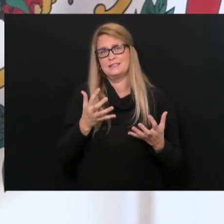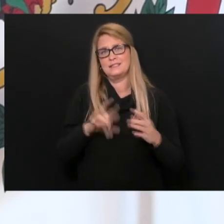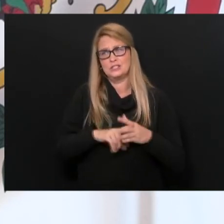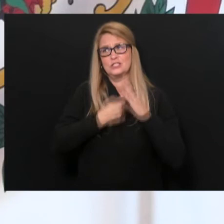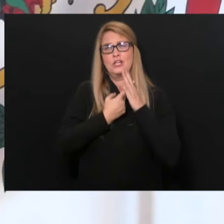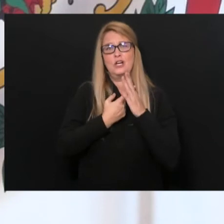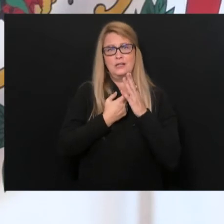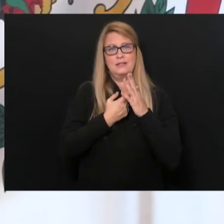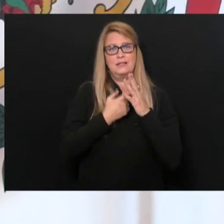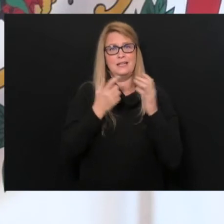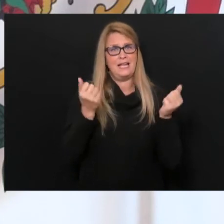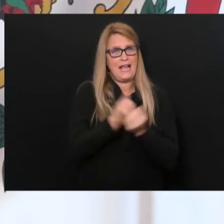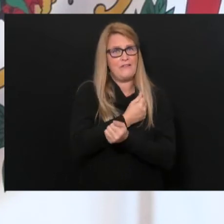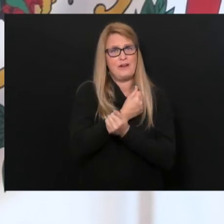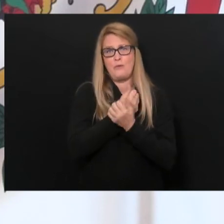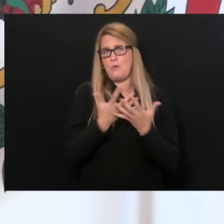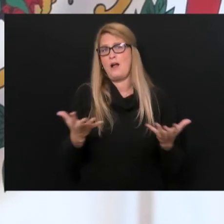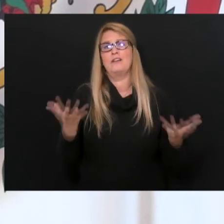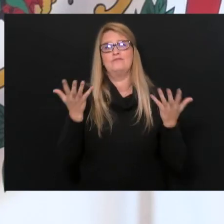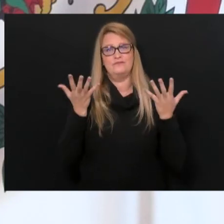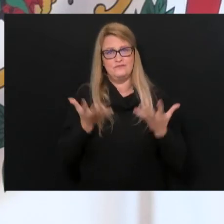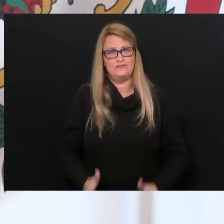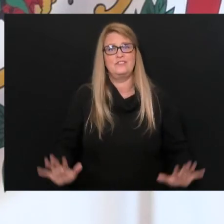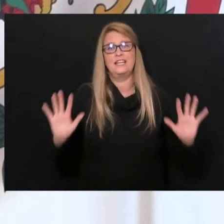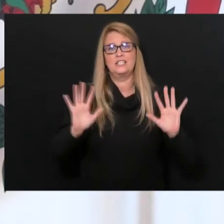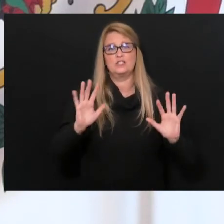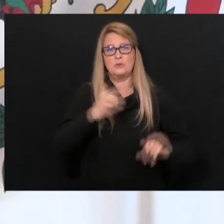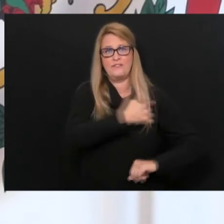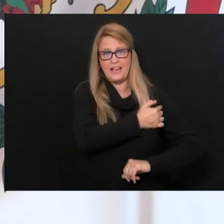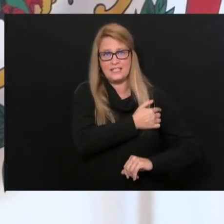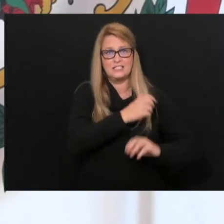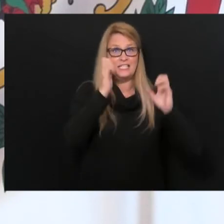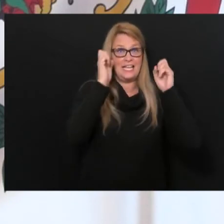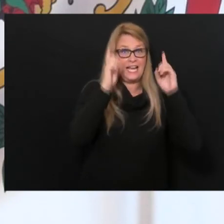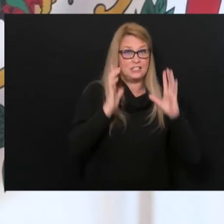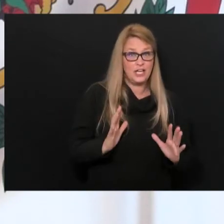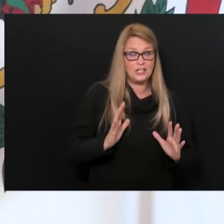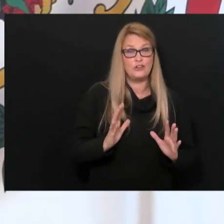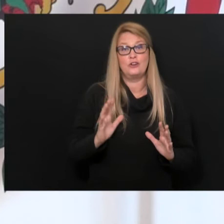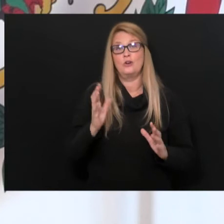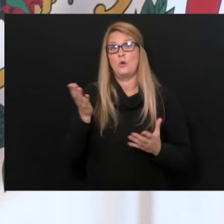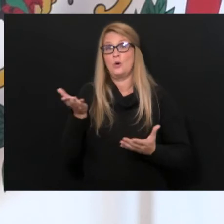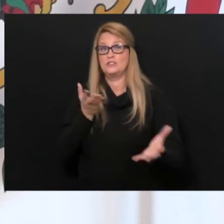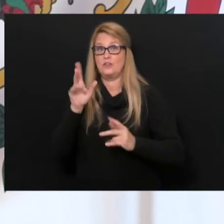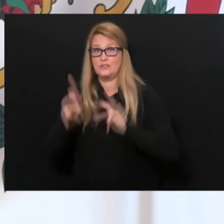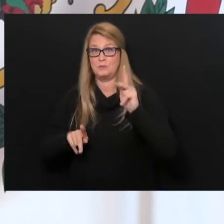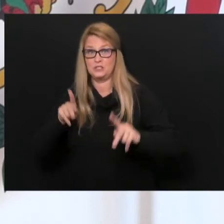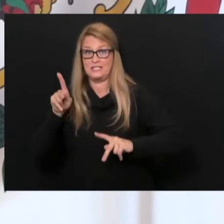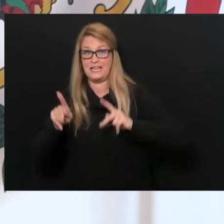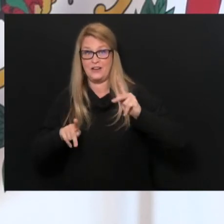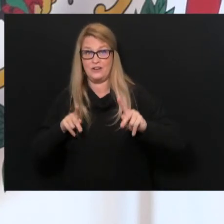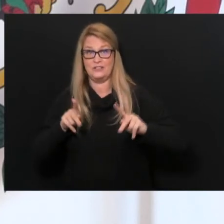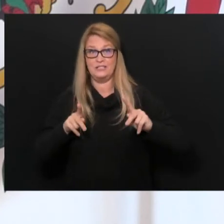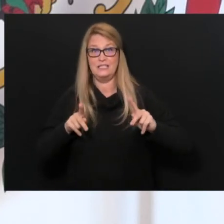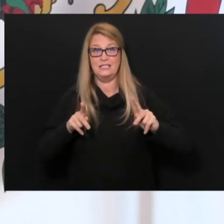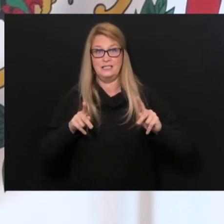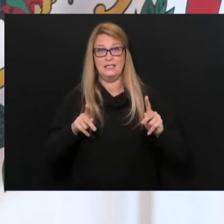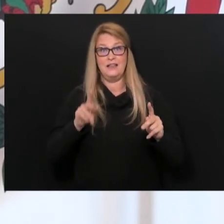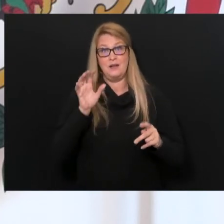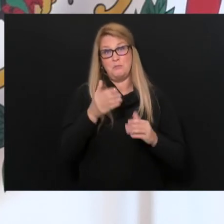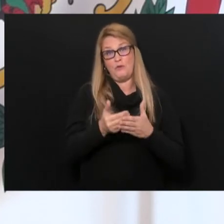have everybody that would have taken the vaccine that is an educator or a service personnel person vaccinated by